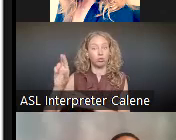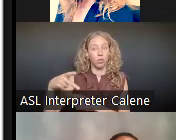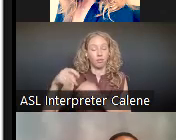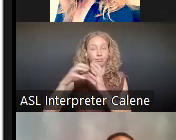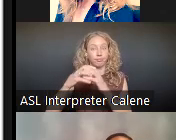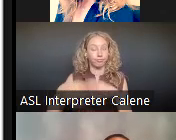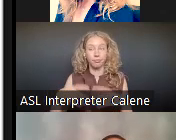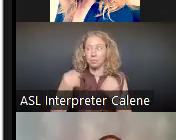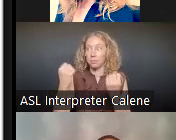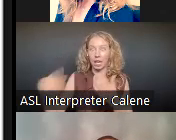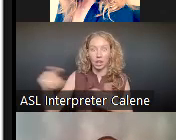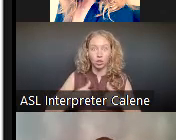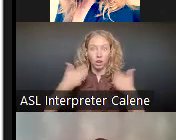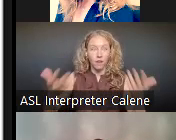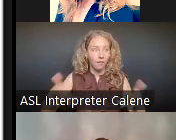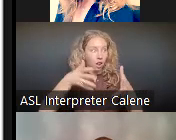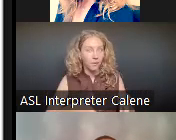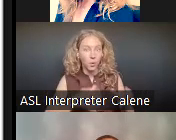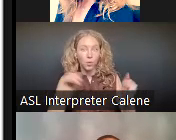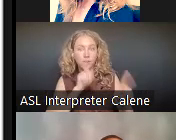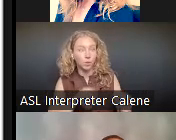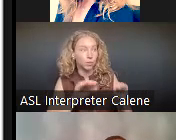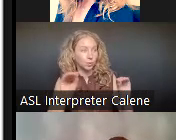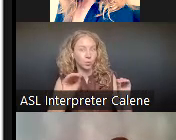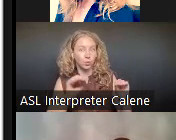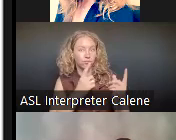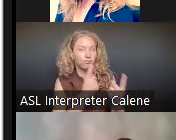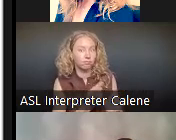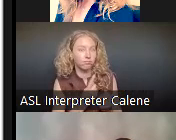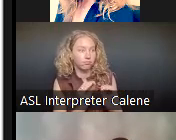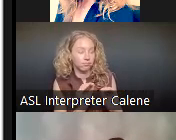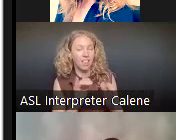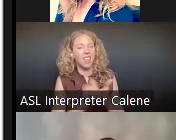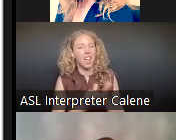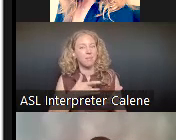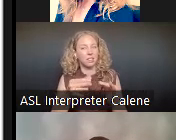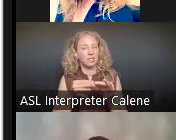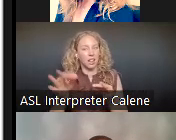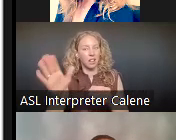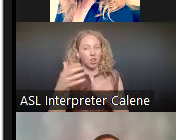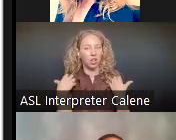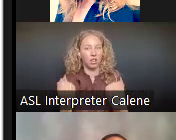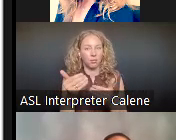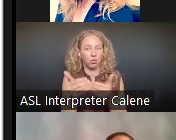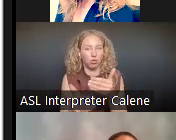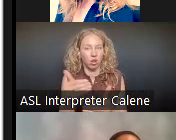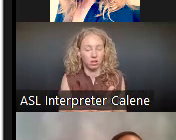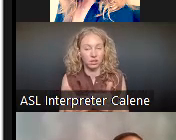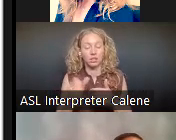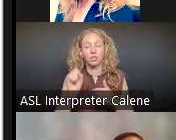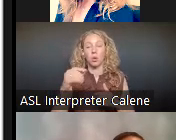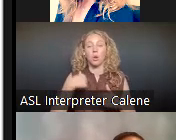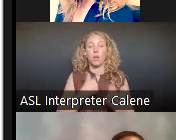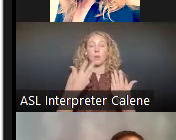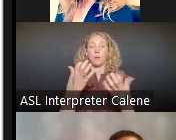many survivors have been left with unanswered questions, which oftentimes delays their healing process, right? And so we